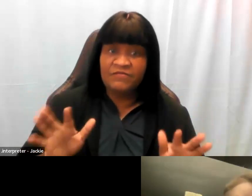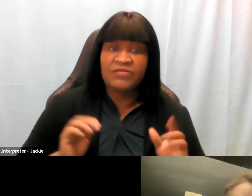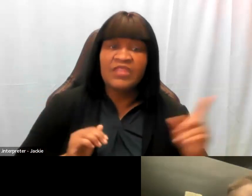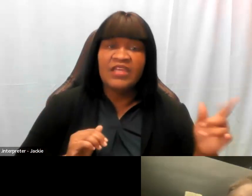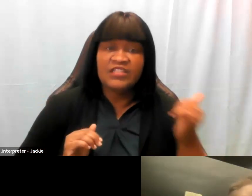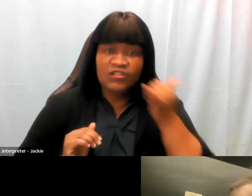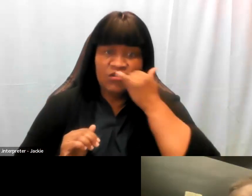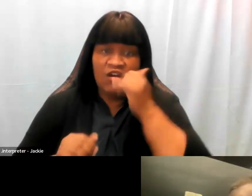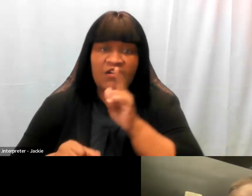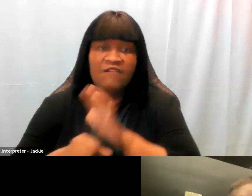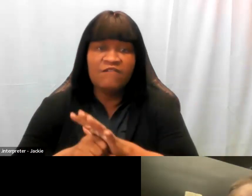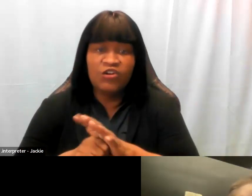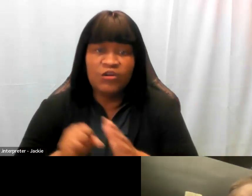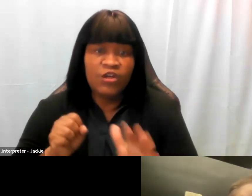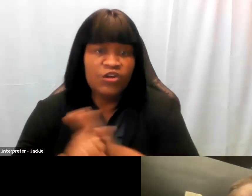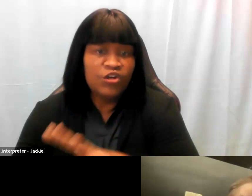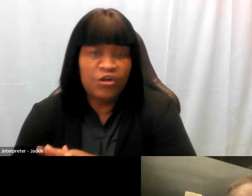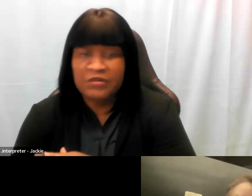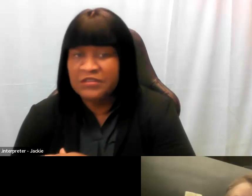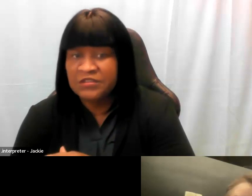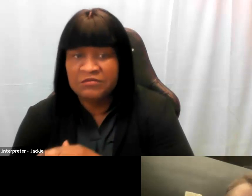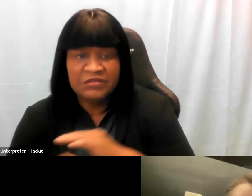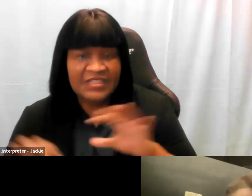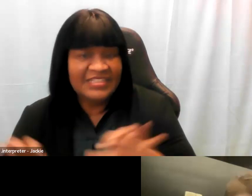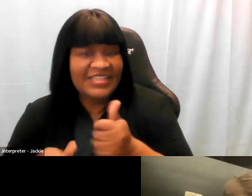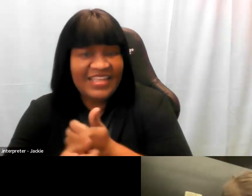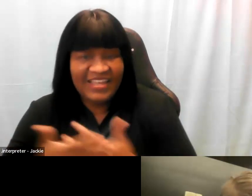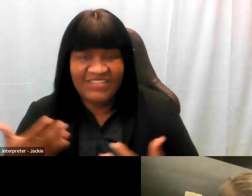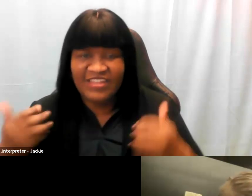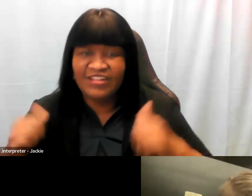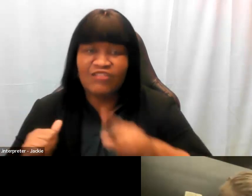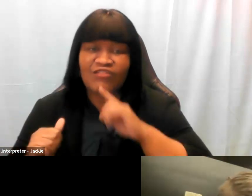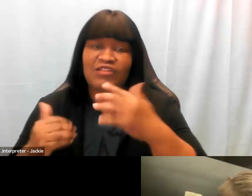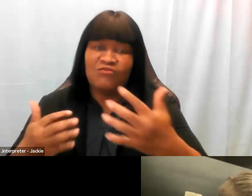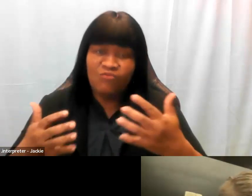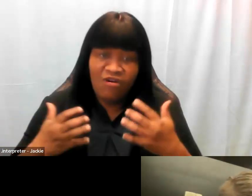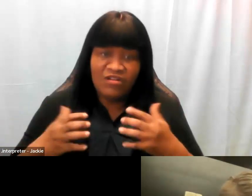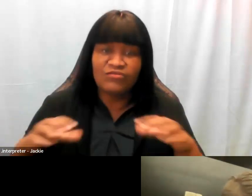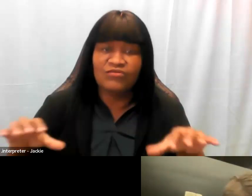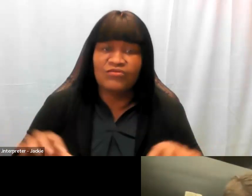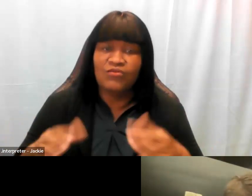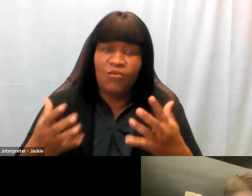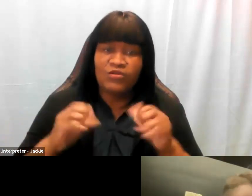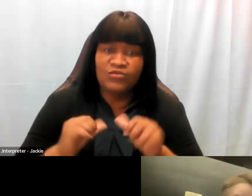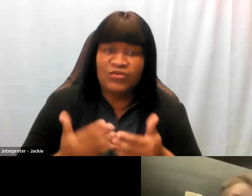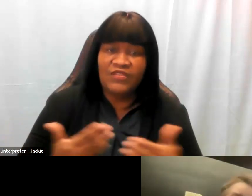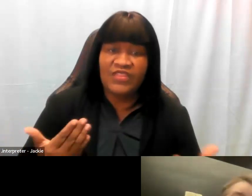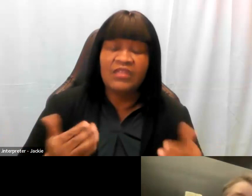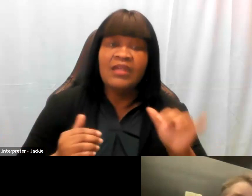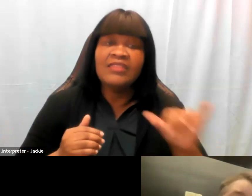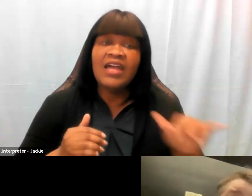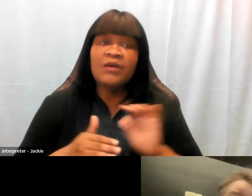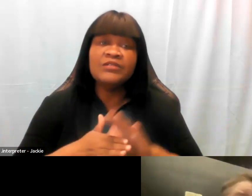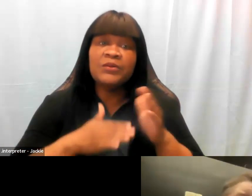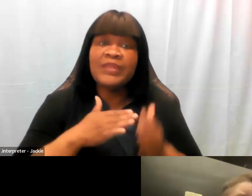called, confirmed coverage with his insurance. He did all the due diligence of someone who really wanted to do the thing. It was the weekend. He didn't